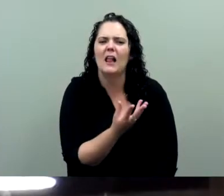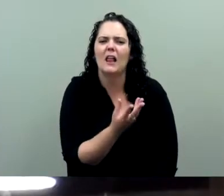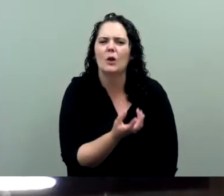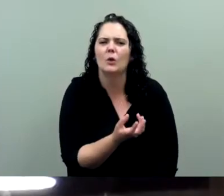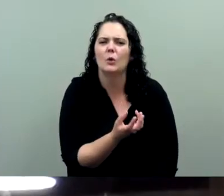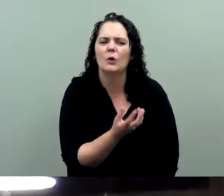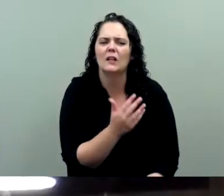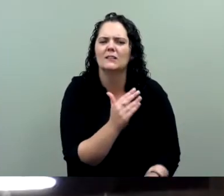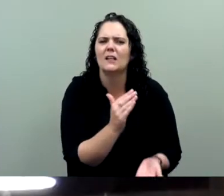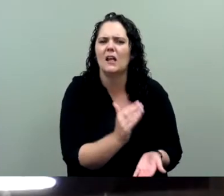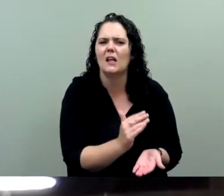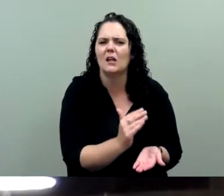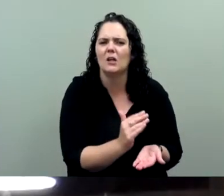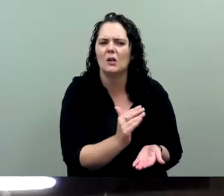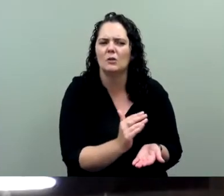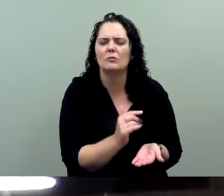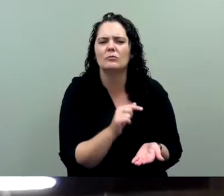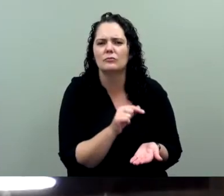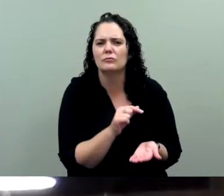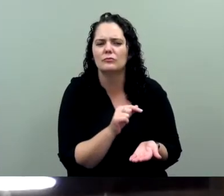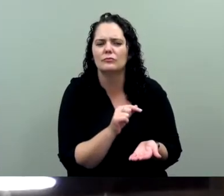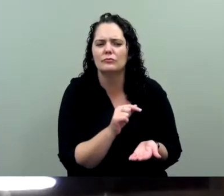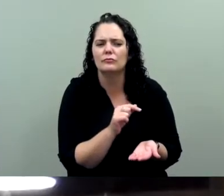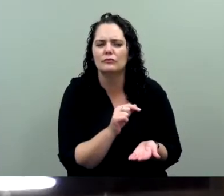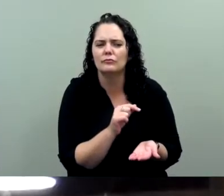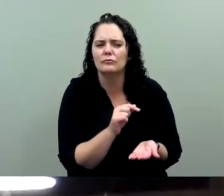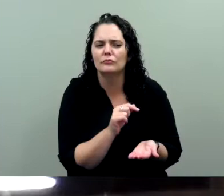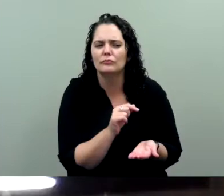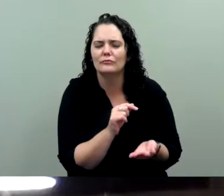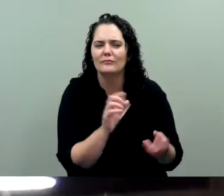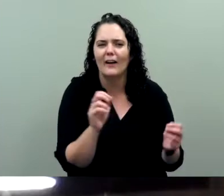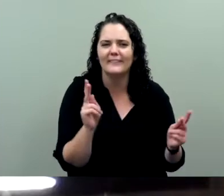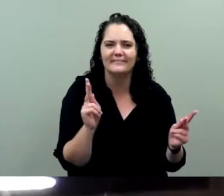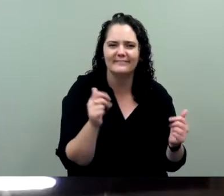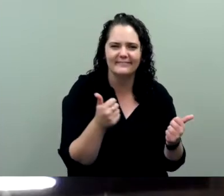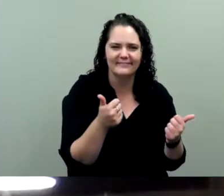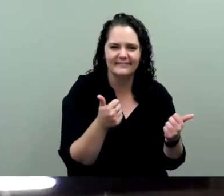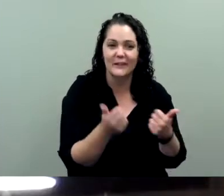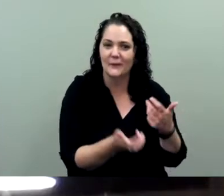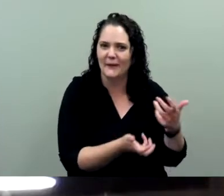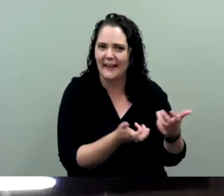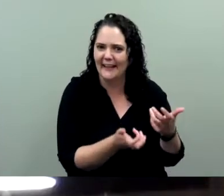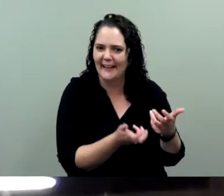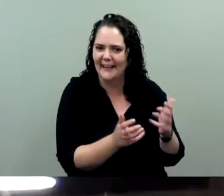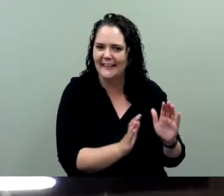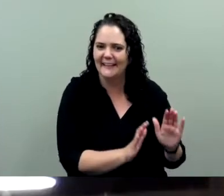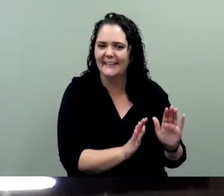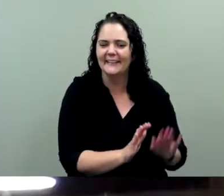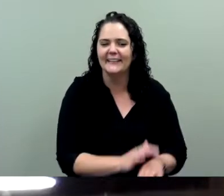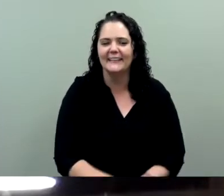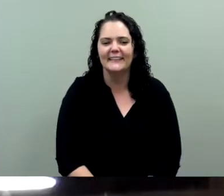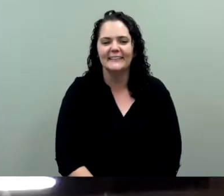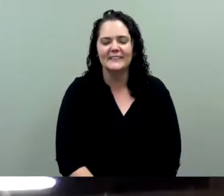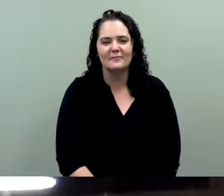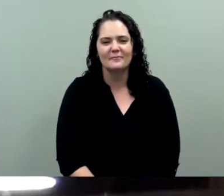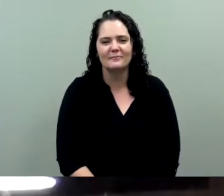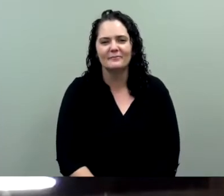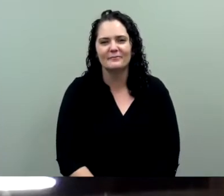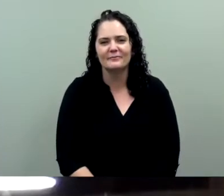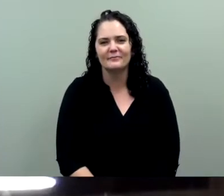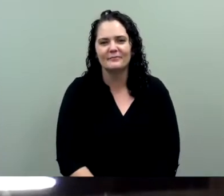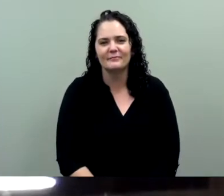very lightly there in the background. Okay, we're cooking away. All right, so let's begin then to talk